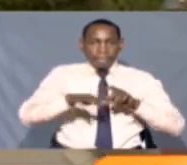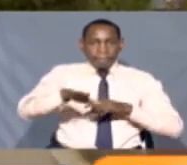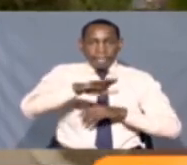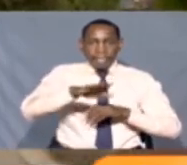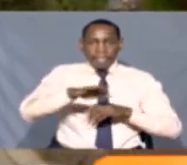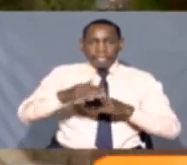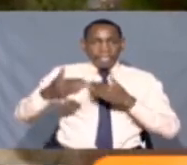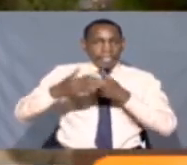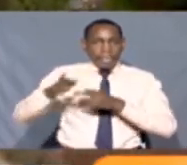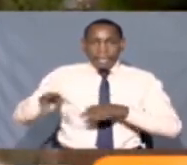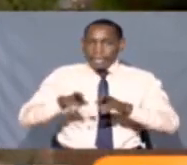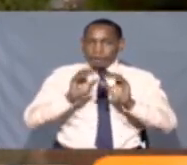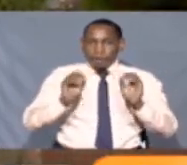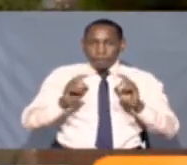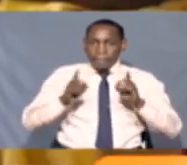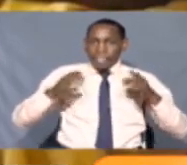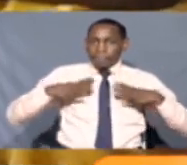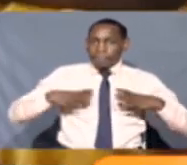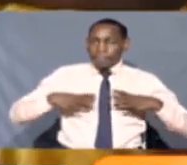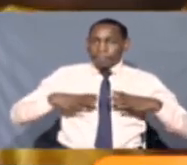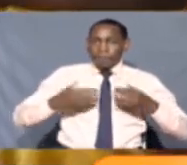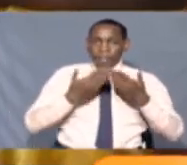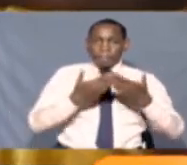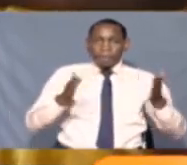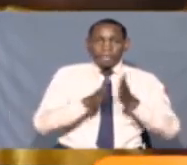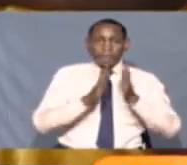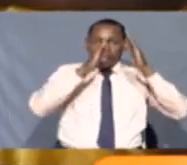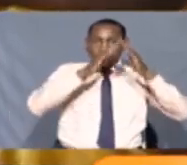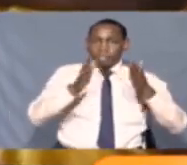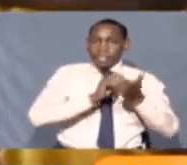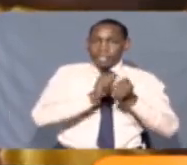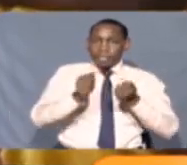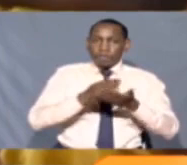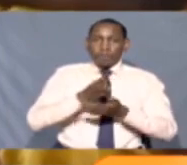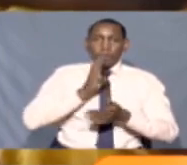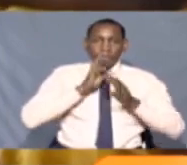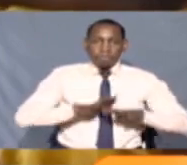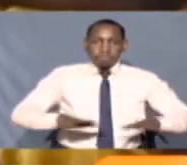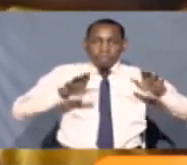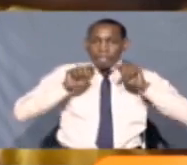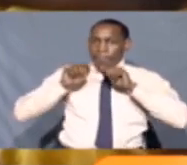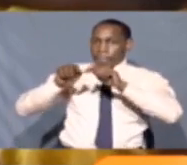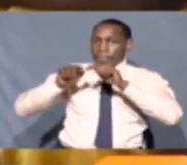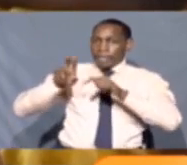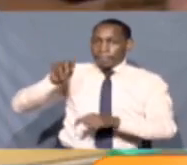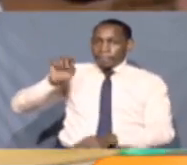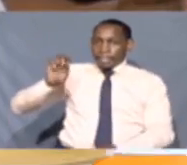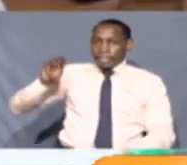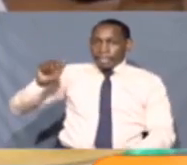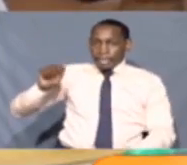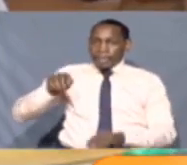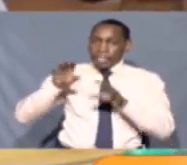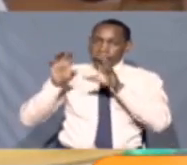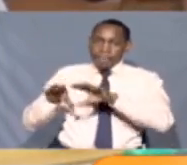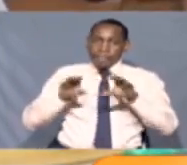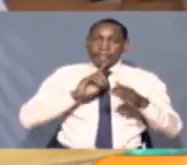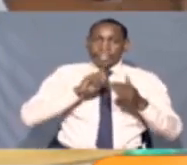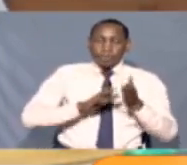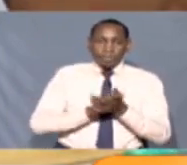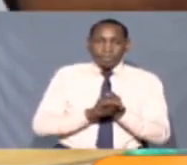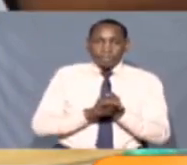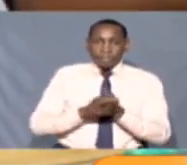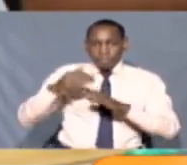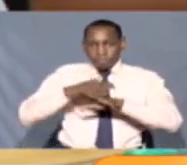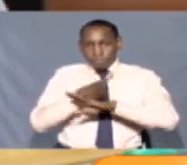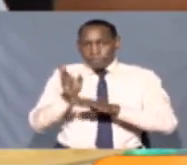within the riverbelt. But the residents whose property and houses were damaged by flood water blamed NEMA for their woes. They claimed they were duped